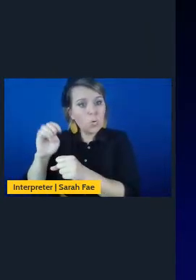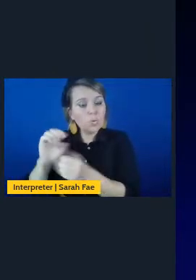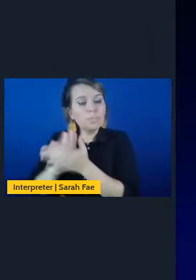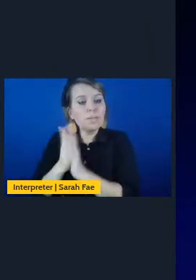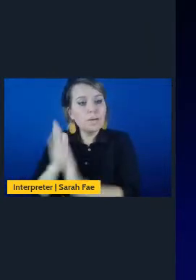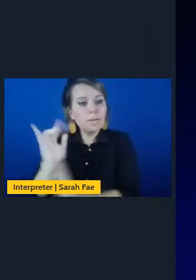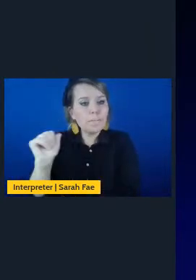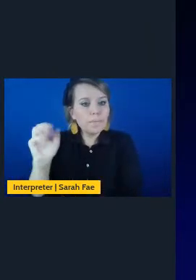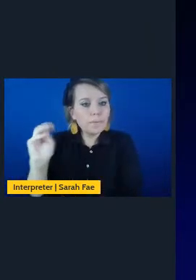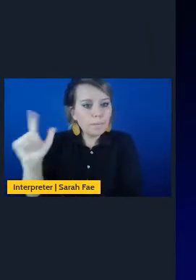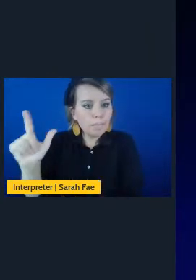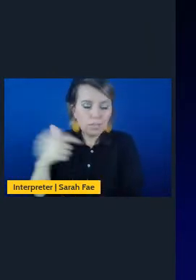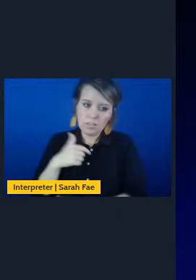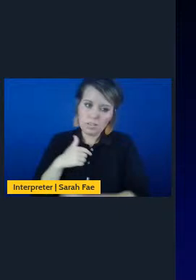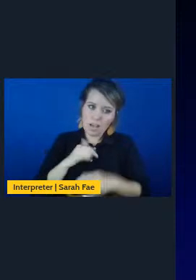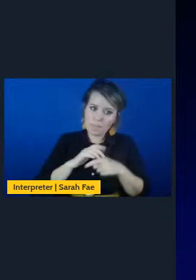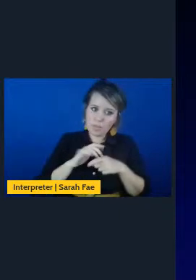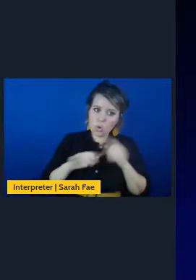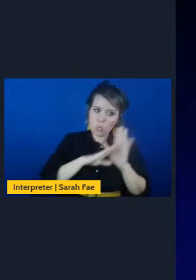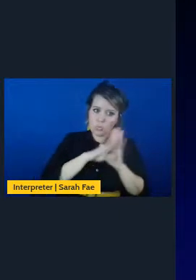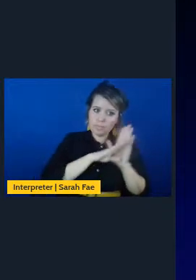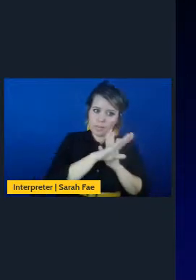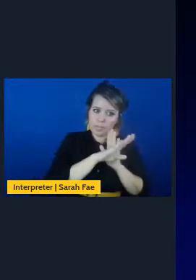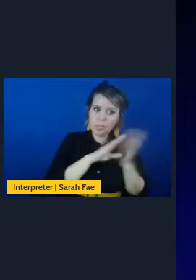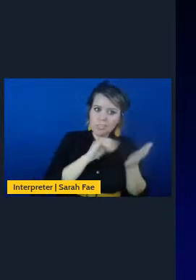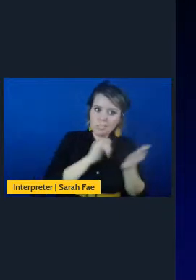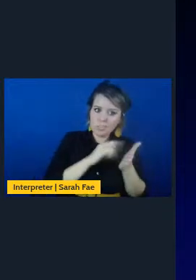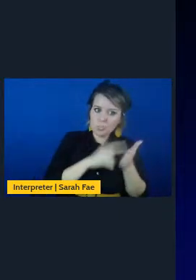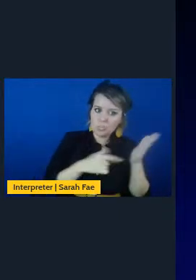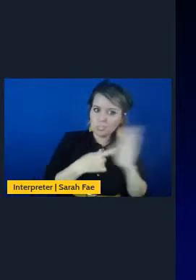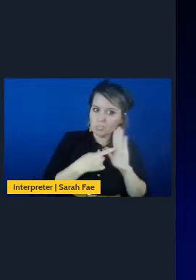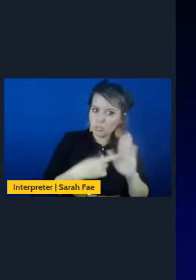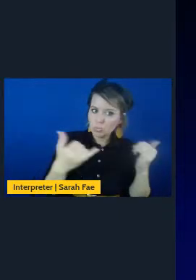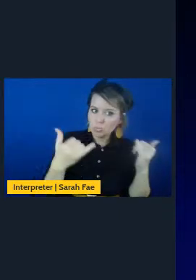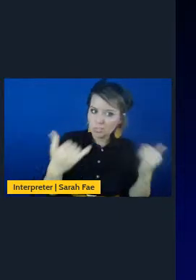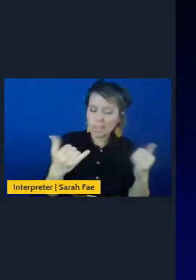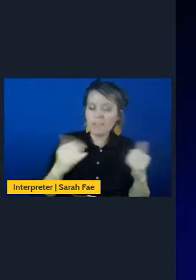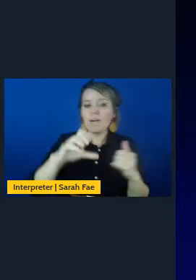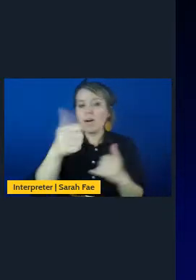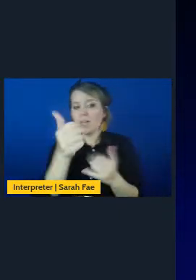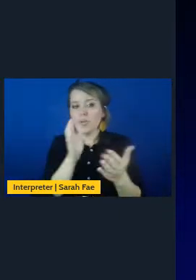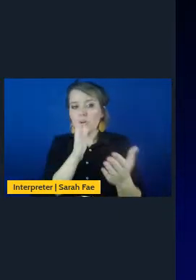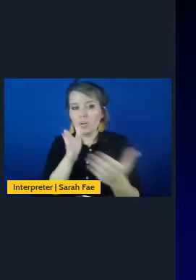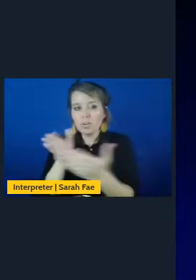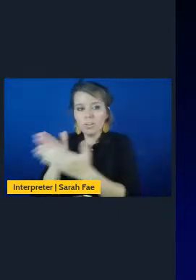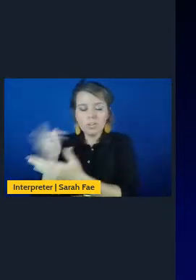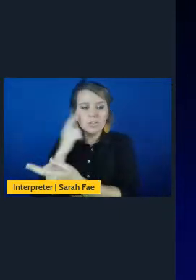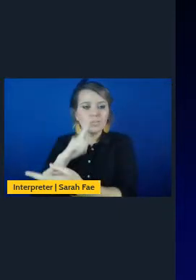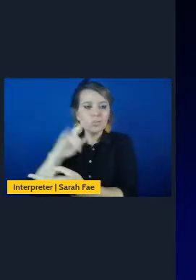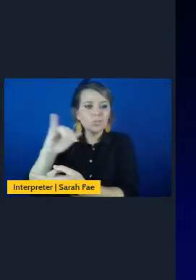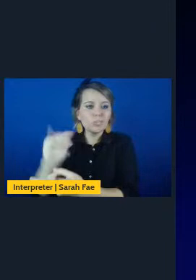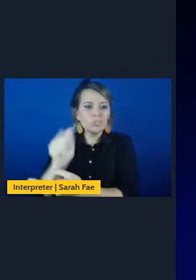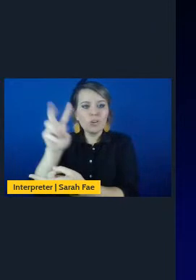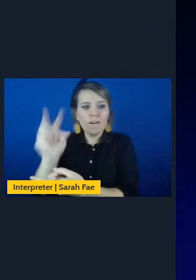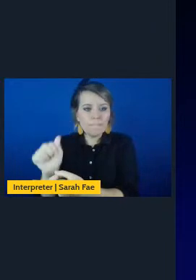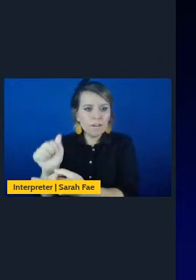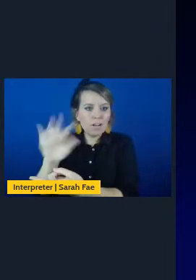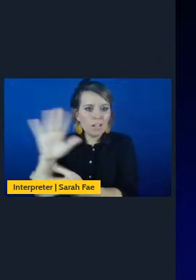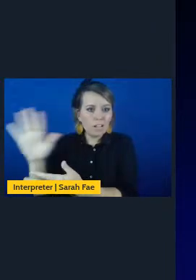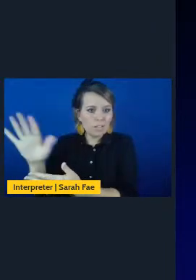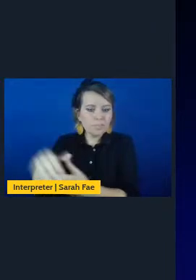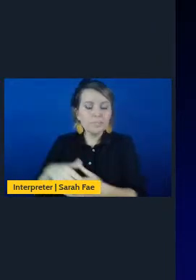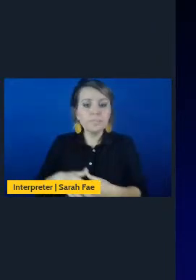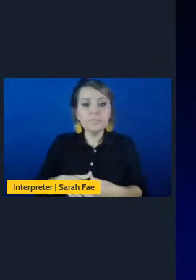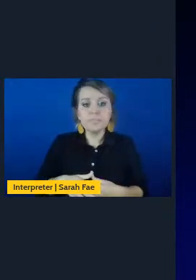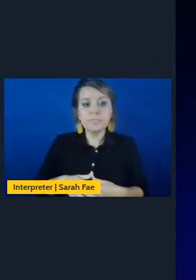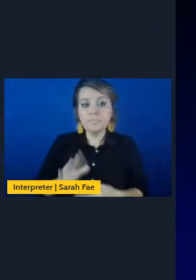I will be showing you today, but there's also support for Python, Java, and JavaScript as far as CDK is concerned. And the great thing is